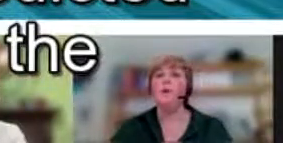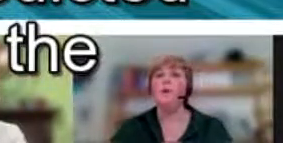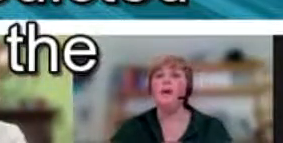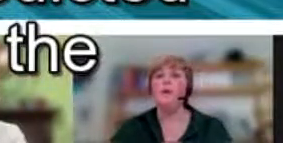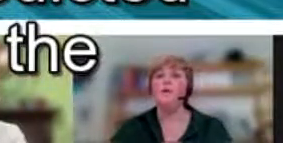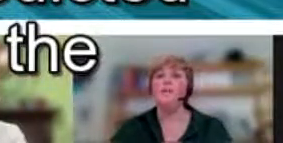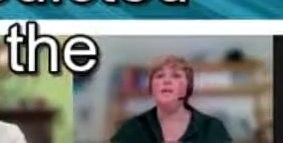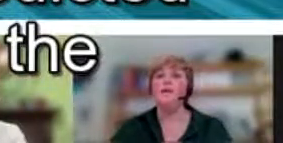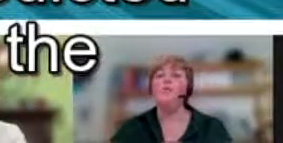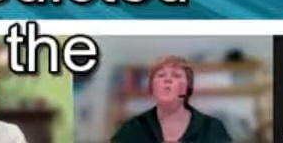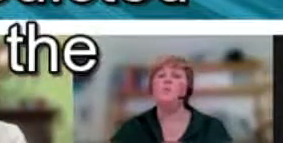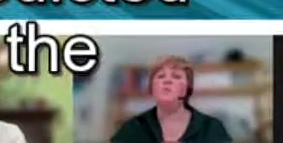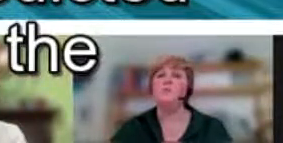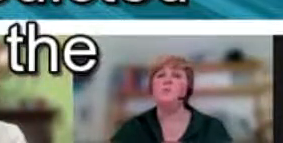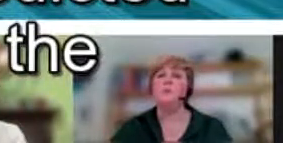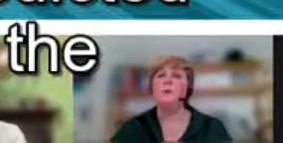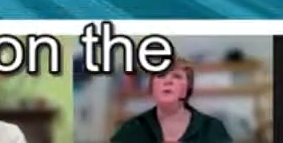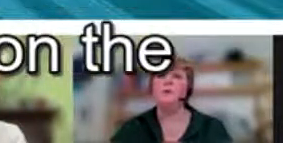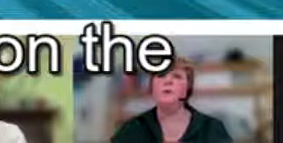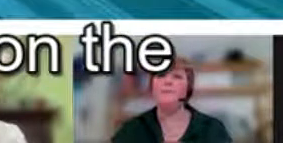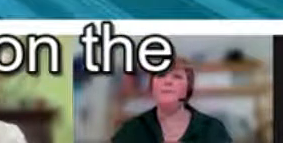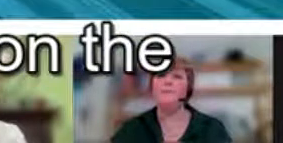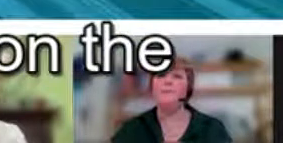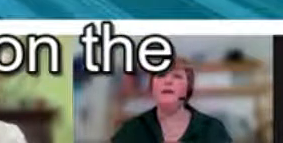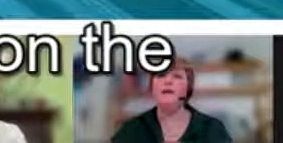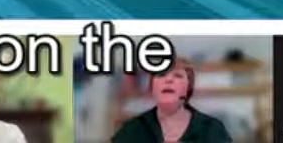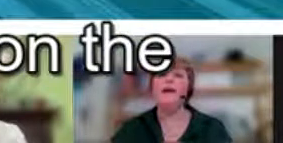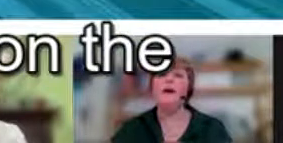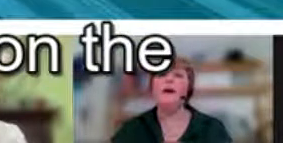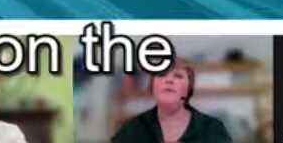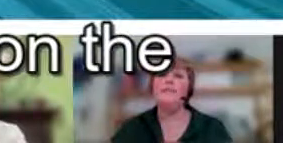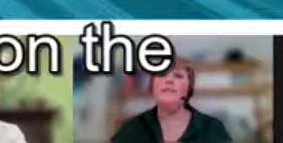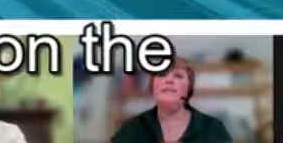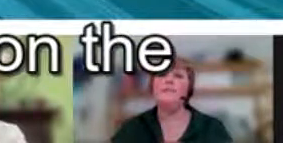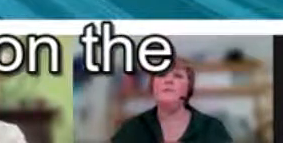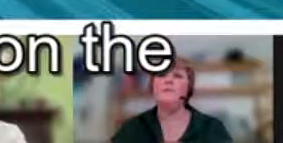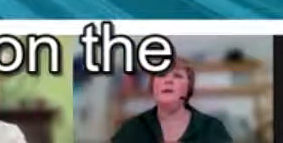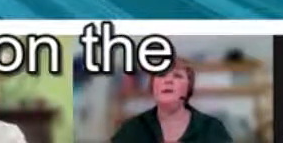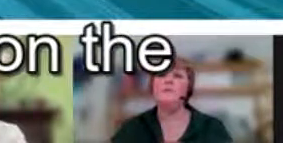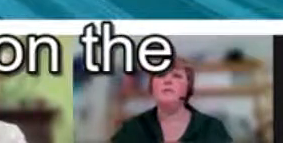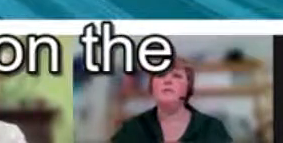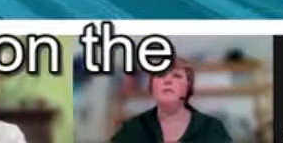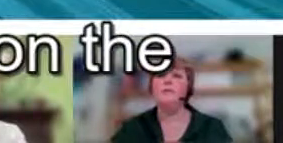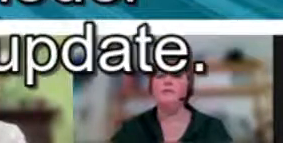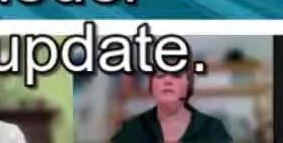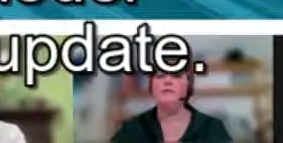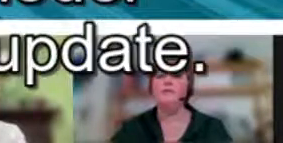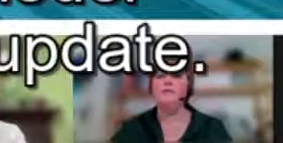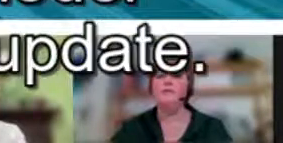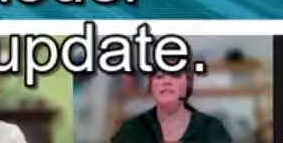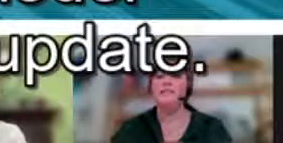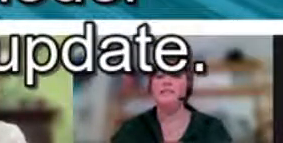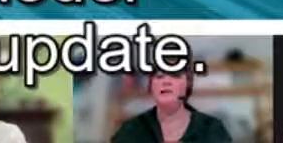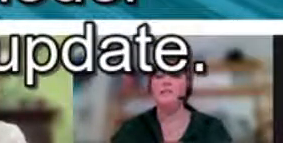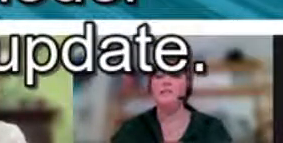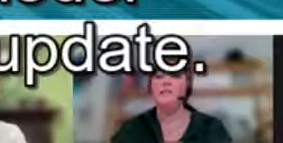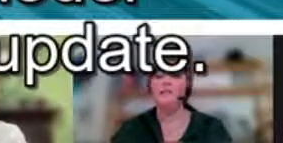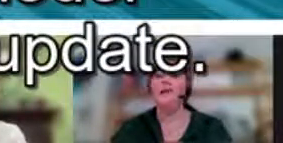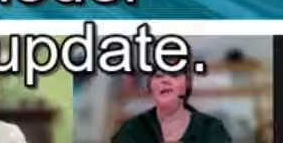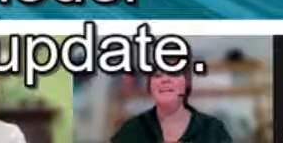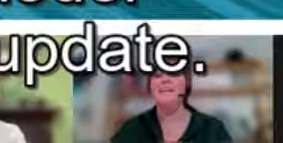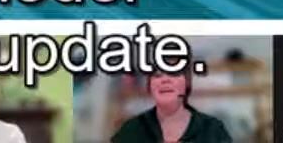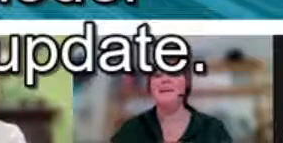experience poorer air quality once the route is open. Our air quality assessments are based on the traffic flows predicted